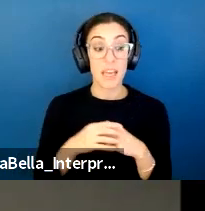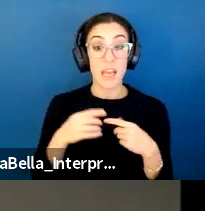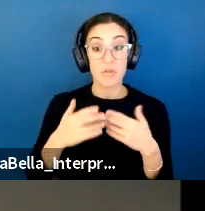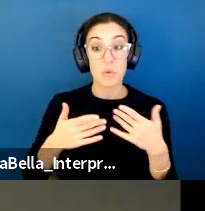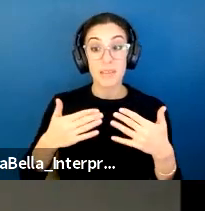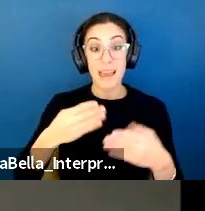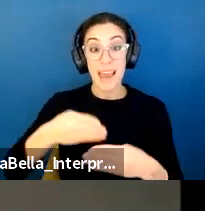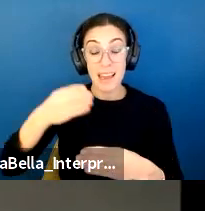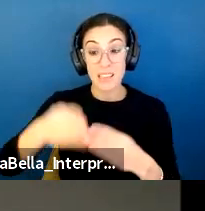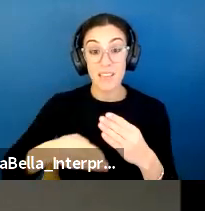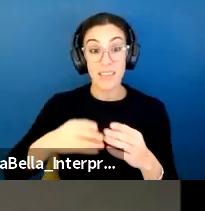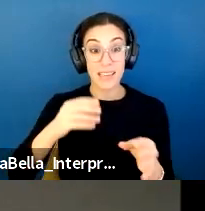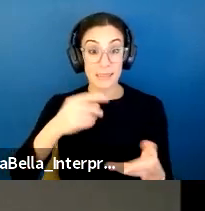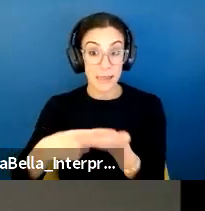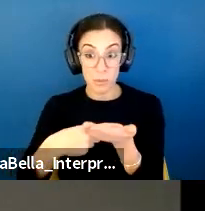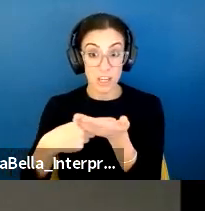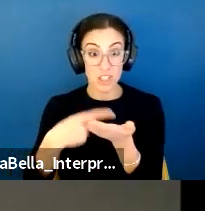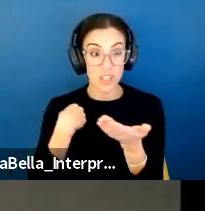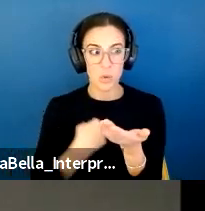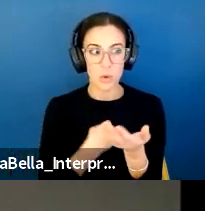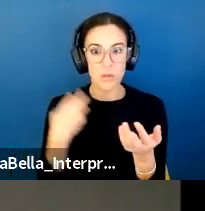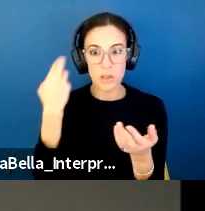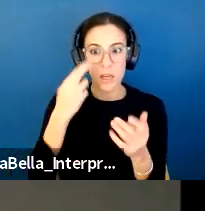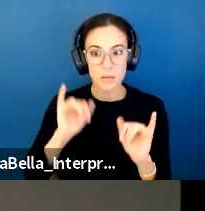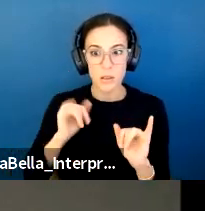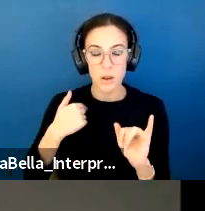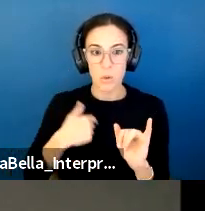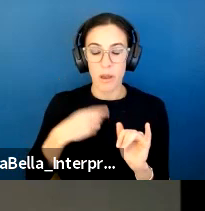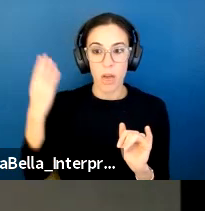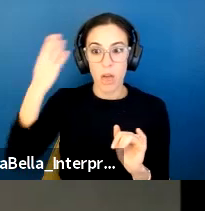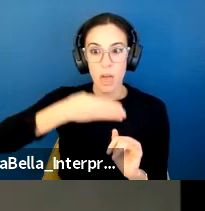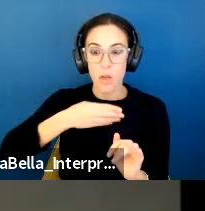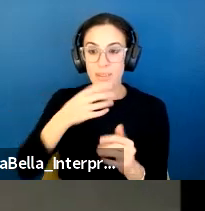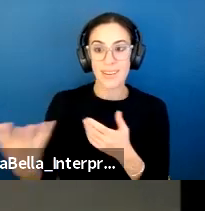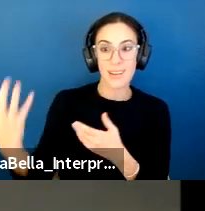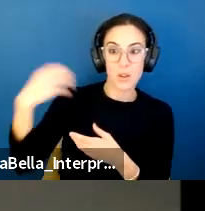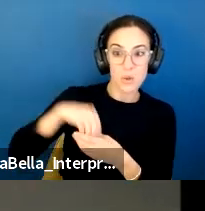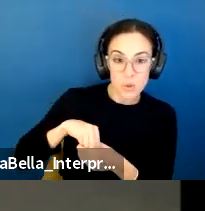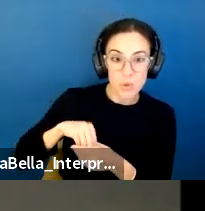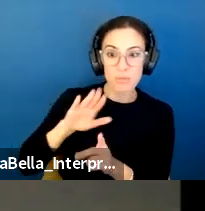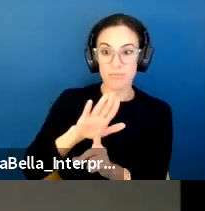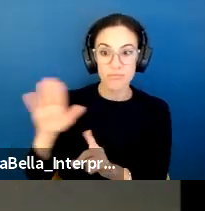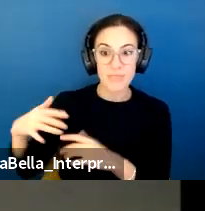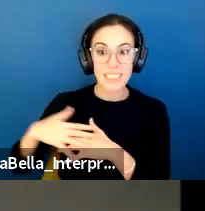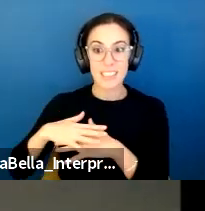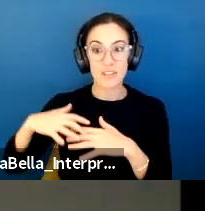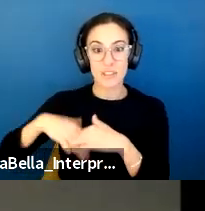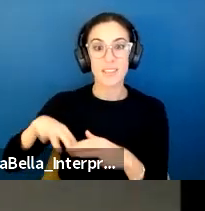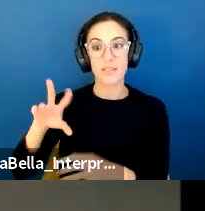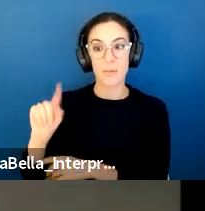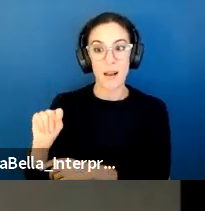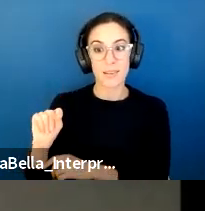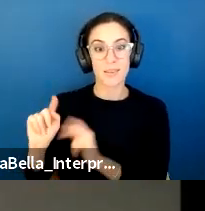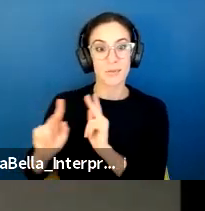that we had omitted the experience of Indigenous Vermonters in that resolution. And so throughout history,